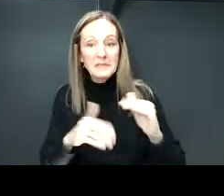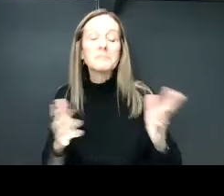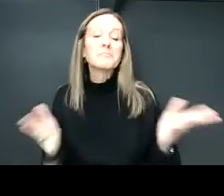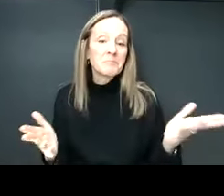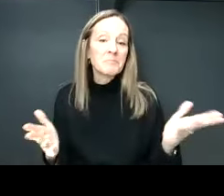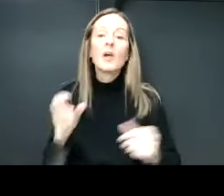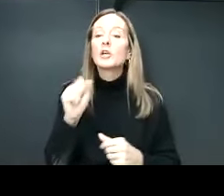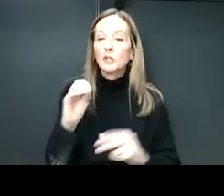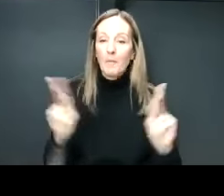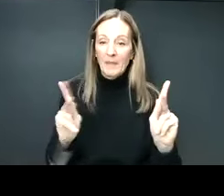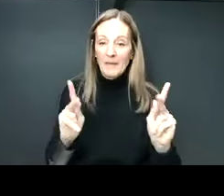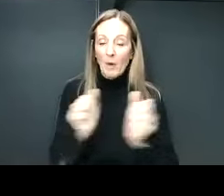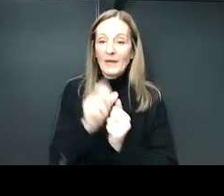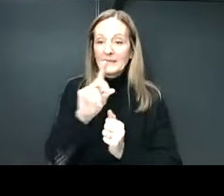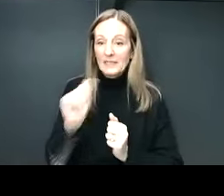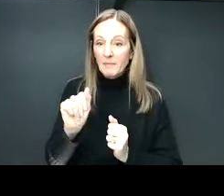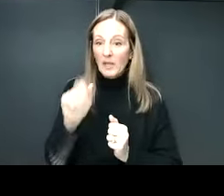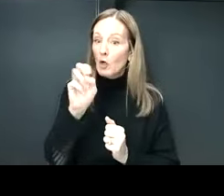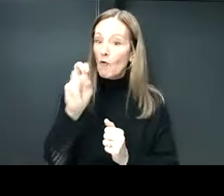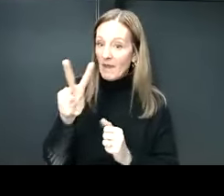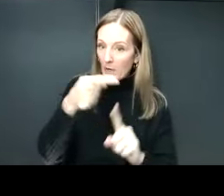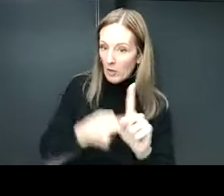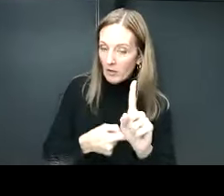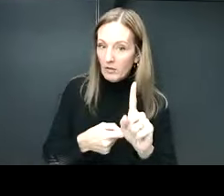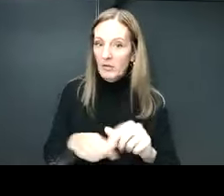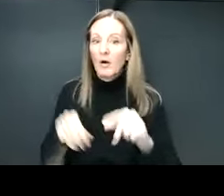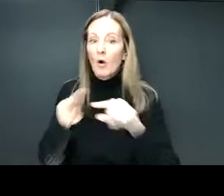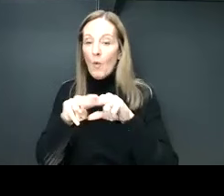with disabilities went down by 0.3% from